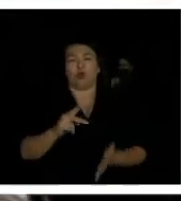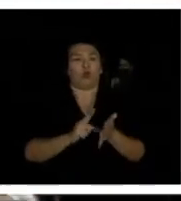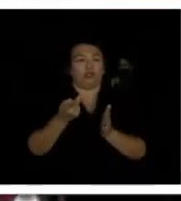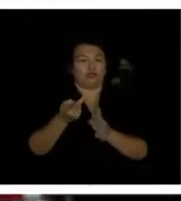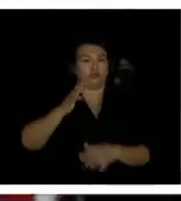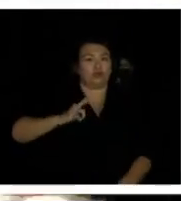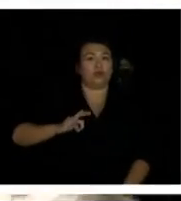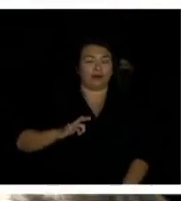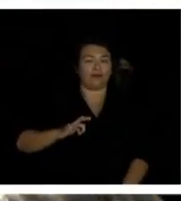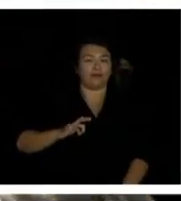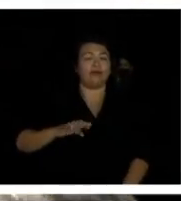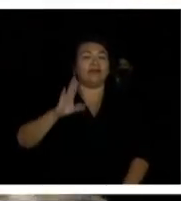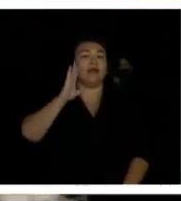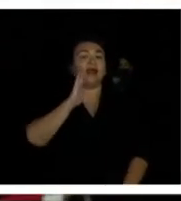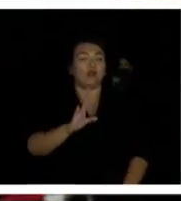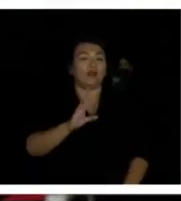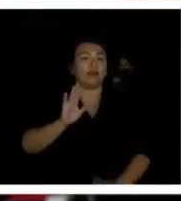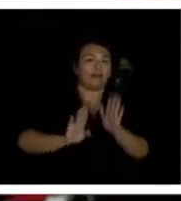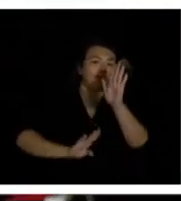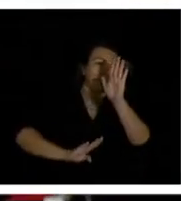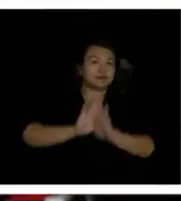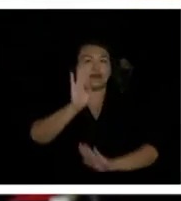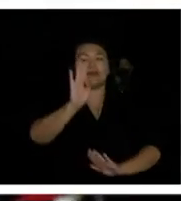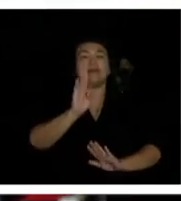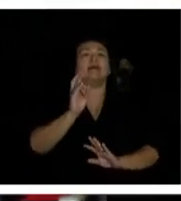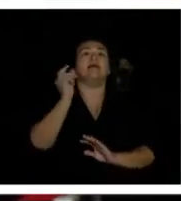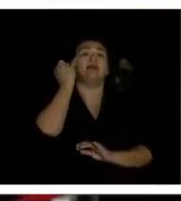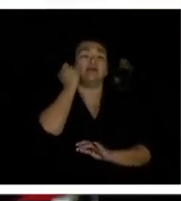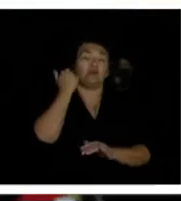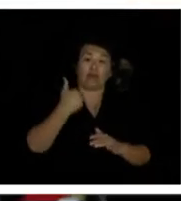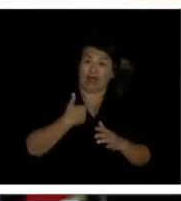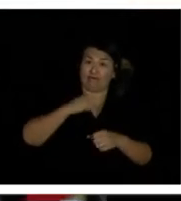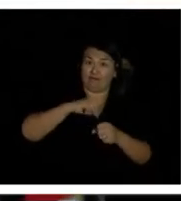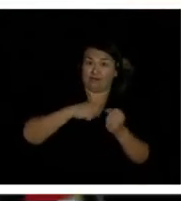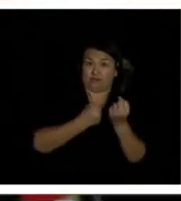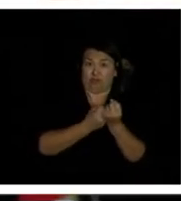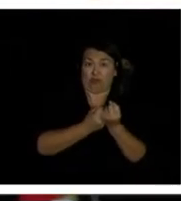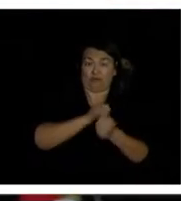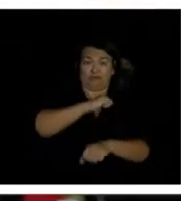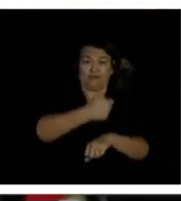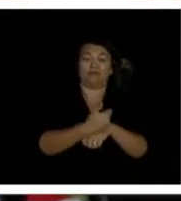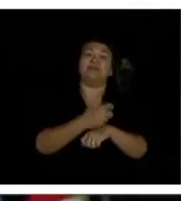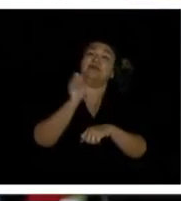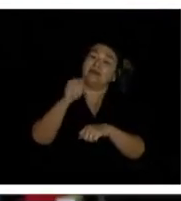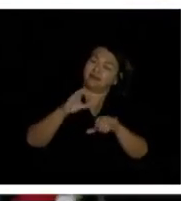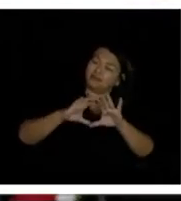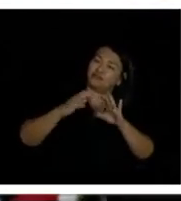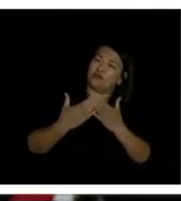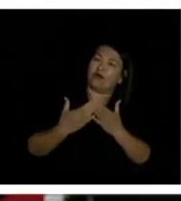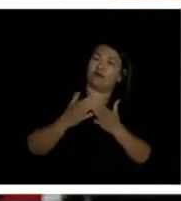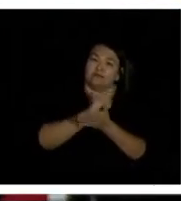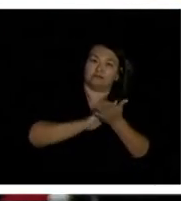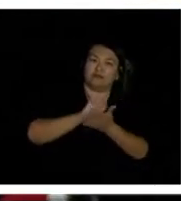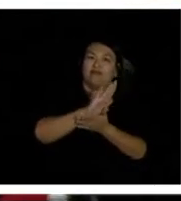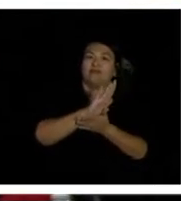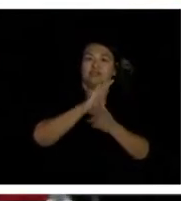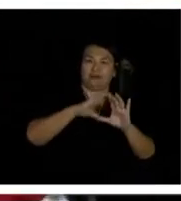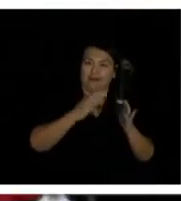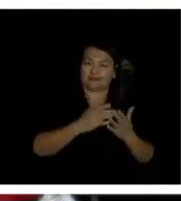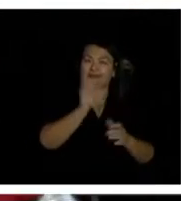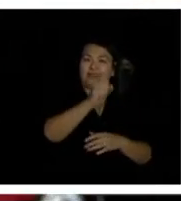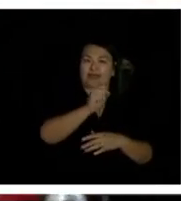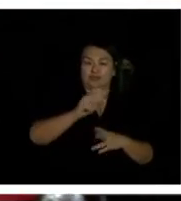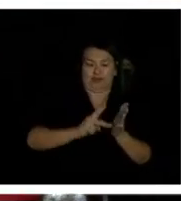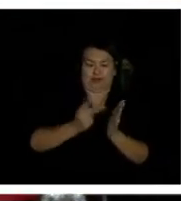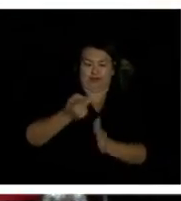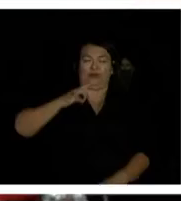credit, they will excel if we have supports in place. Yes, it's a college level class, but it's dual credit, so we can give them high school